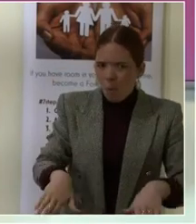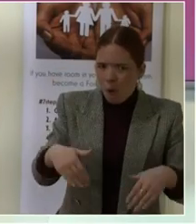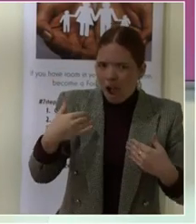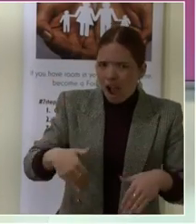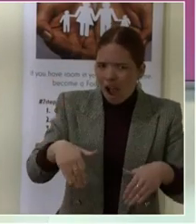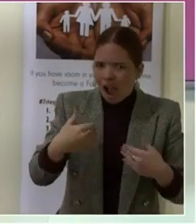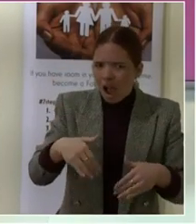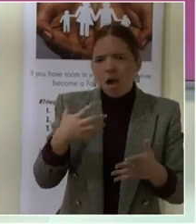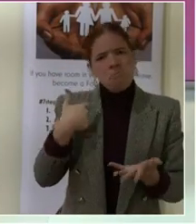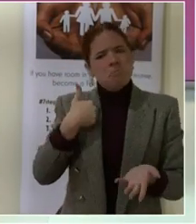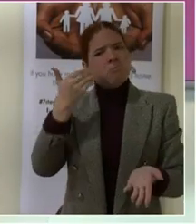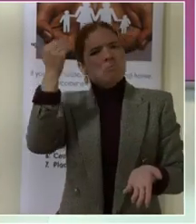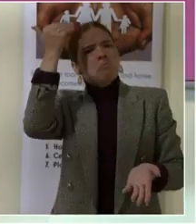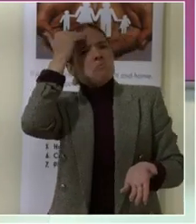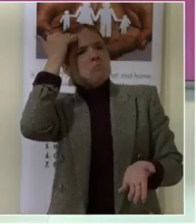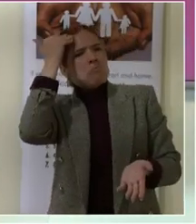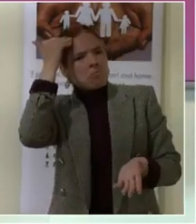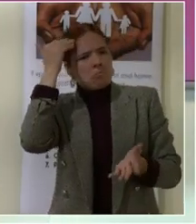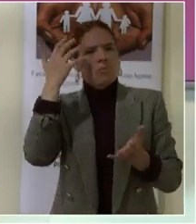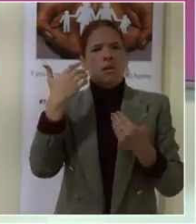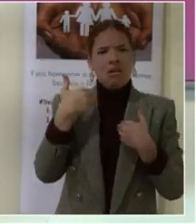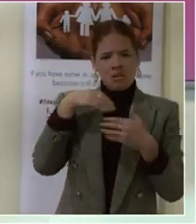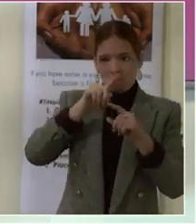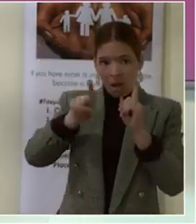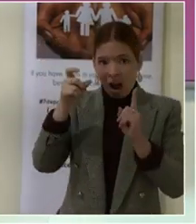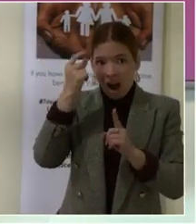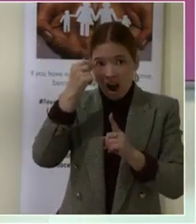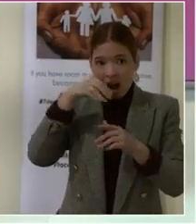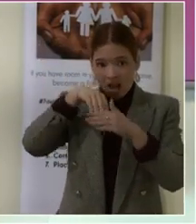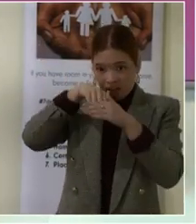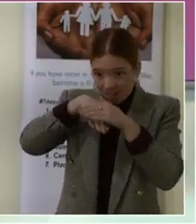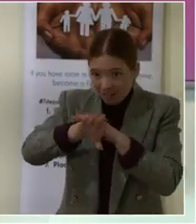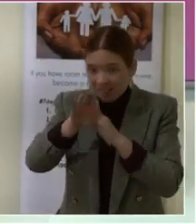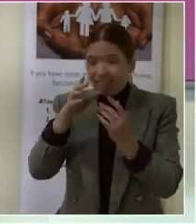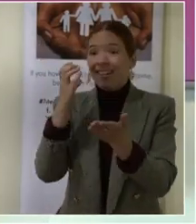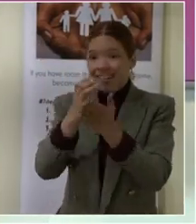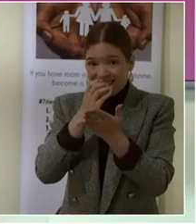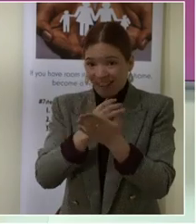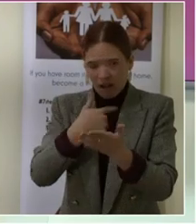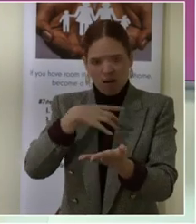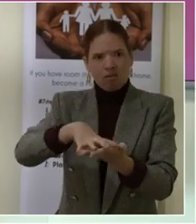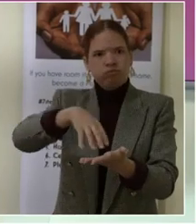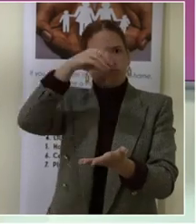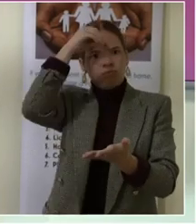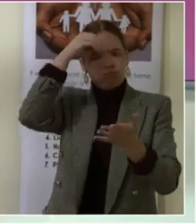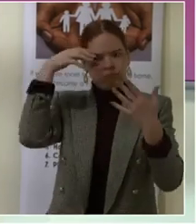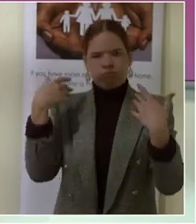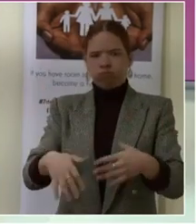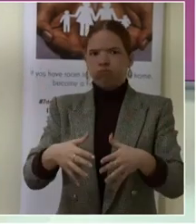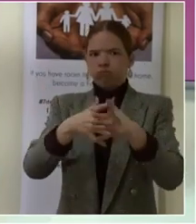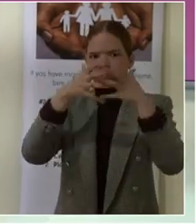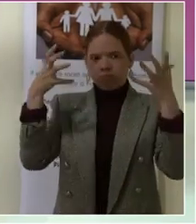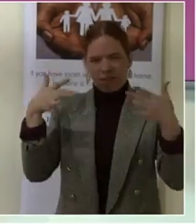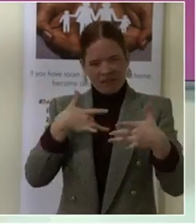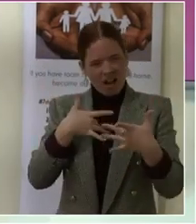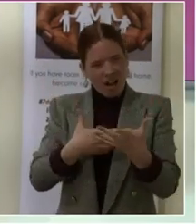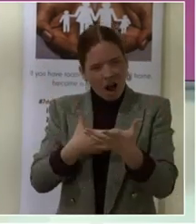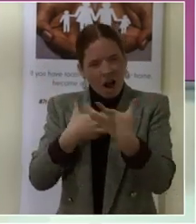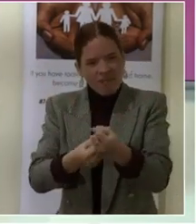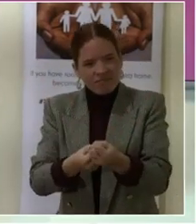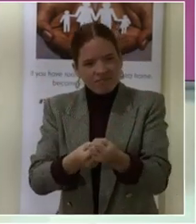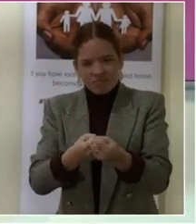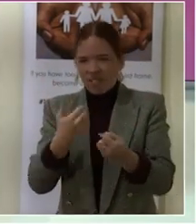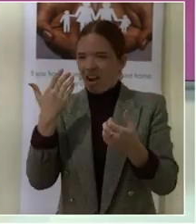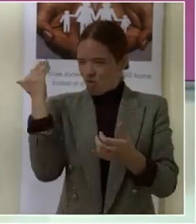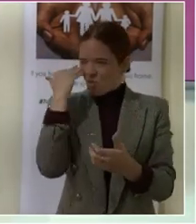of things. However, this course gave me the confidence that I needed to go out and get the job that I wanted. Not just a